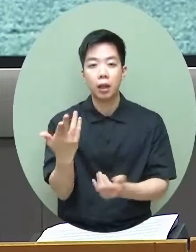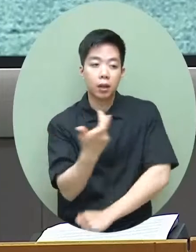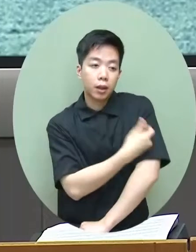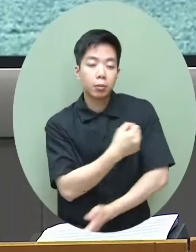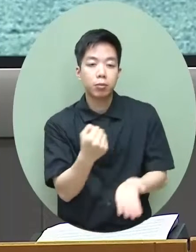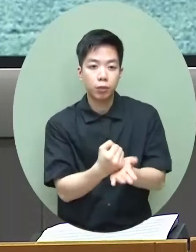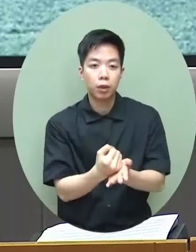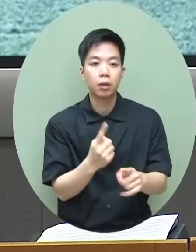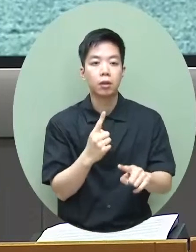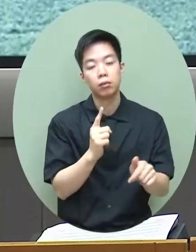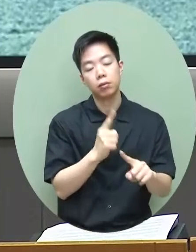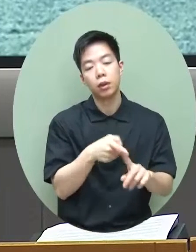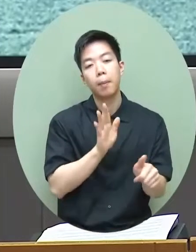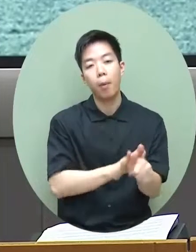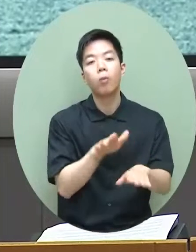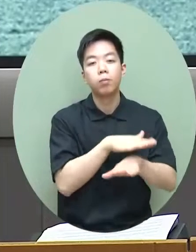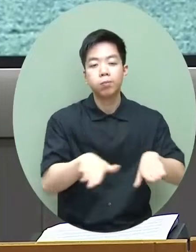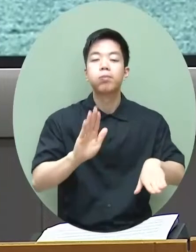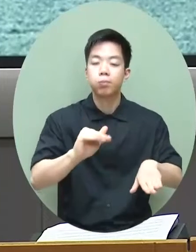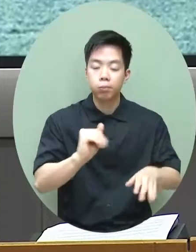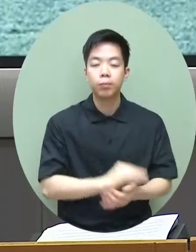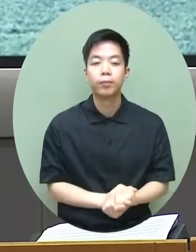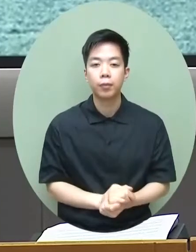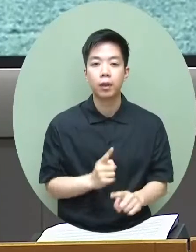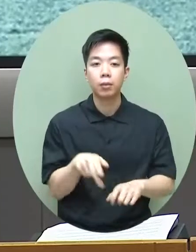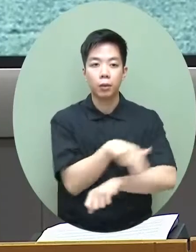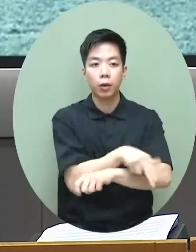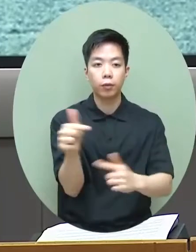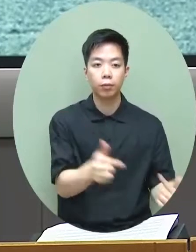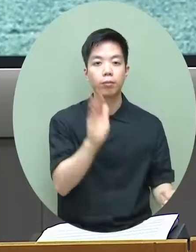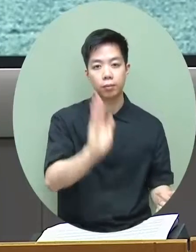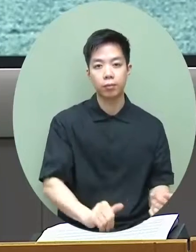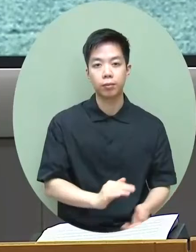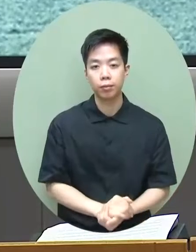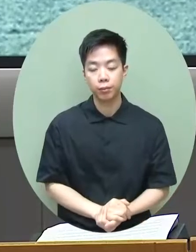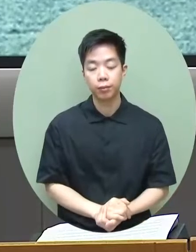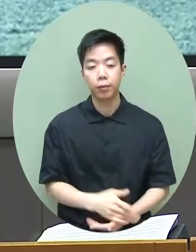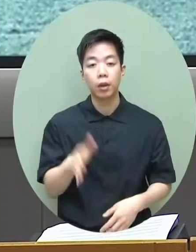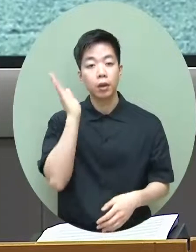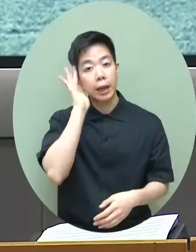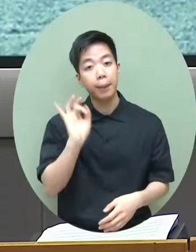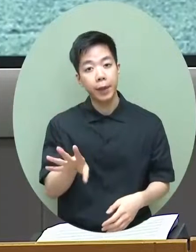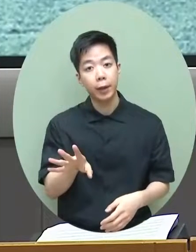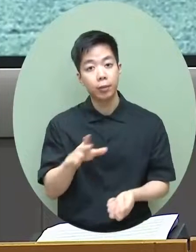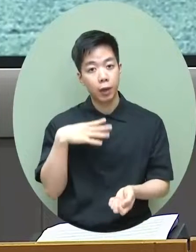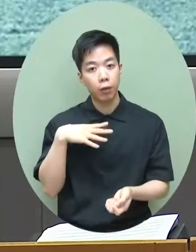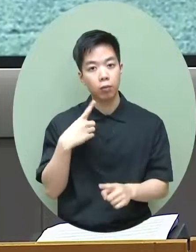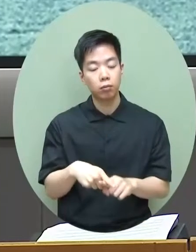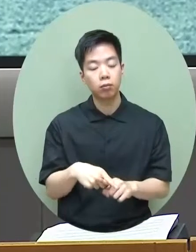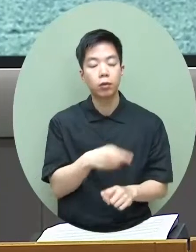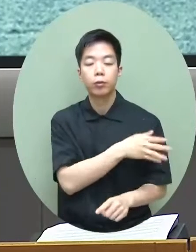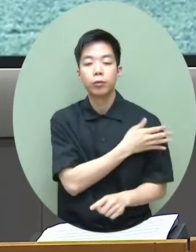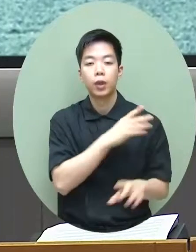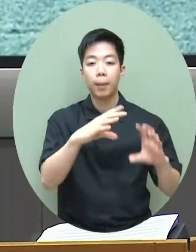continued. As for quarantine hotels, I think the relevant departments would monitor